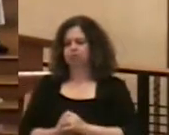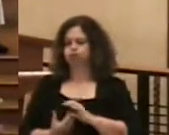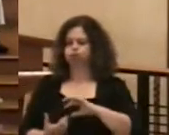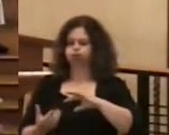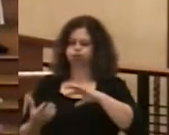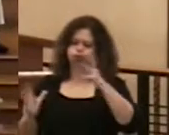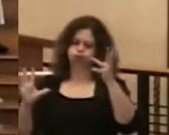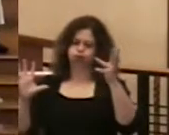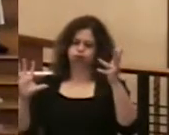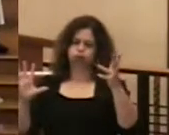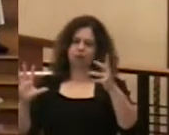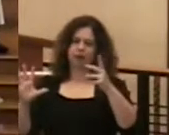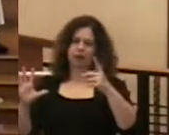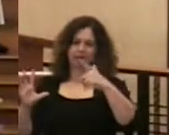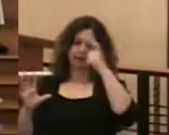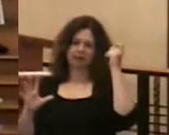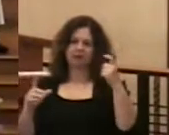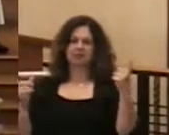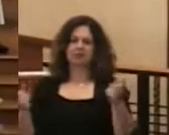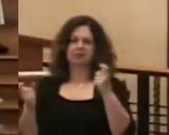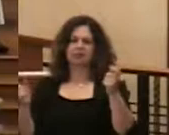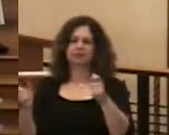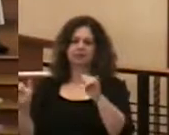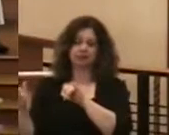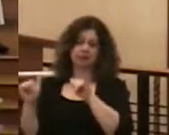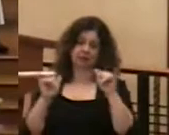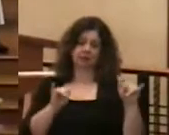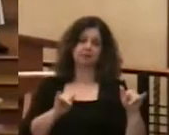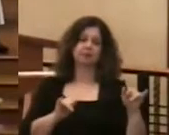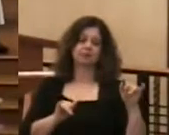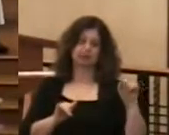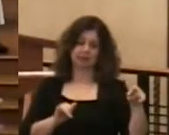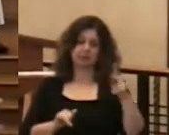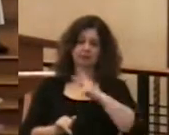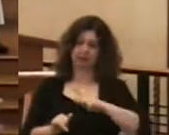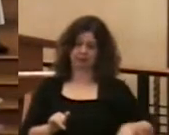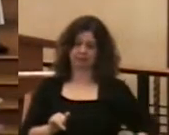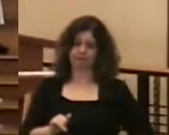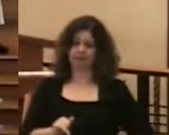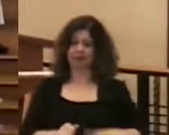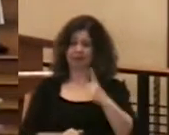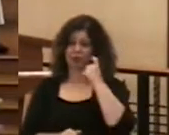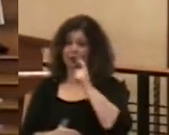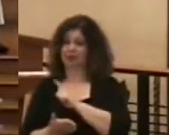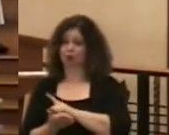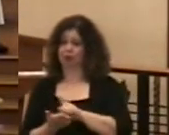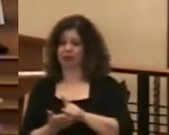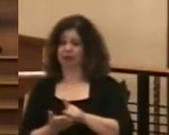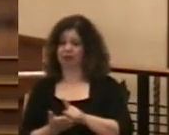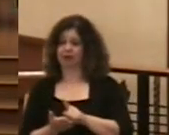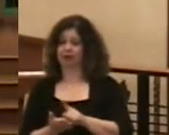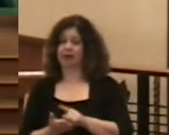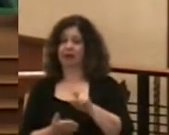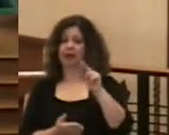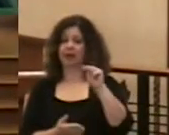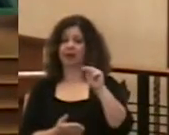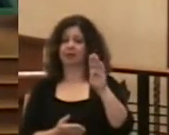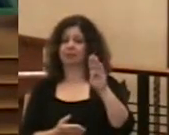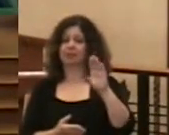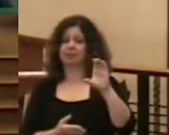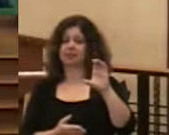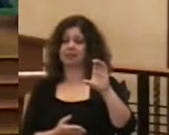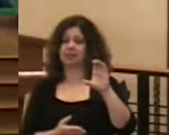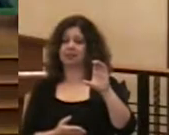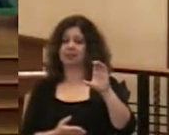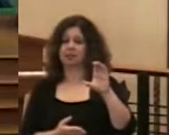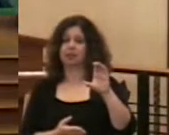not unlike that of King David. Just in this last week, an NBC superstar's